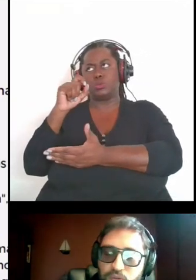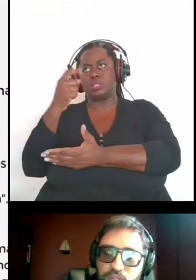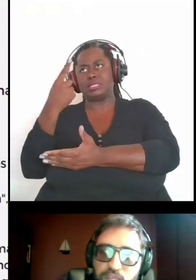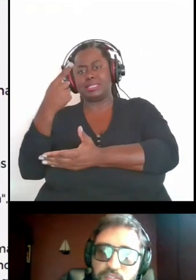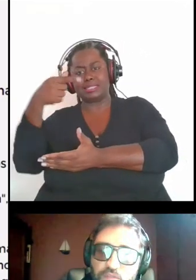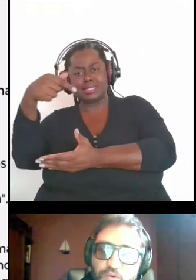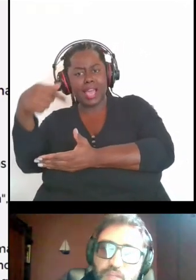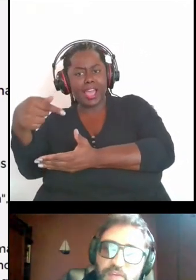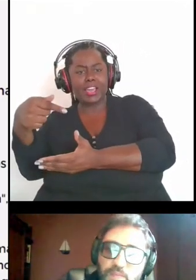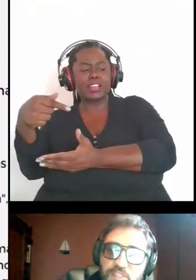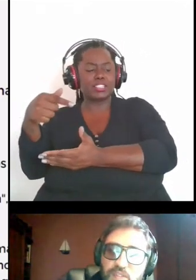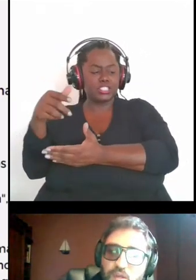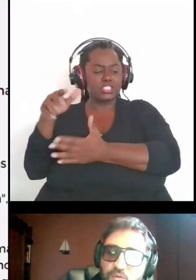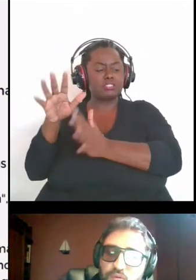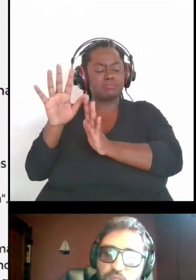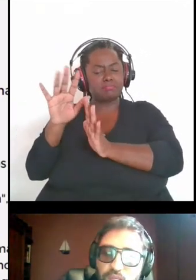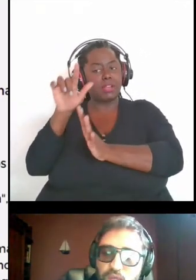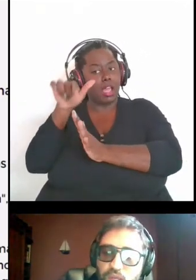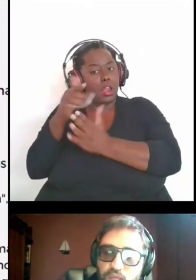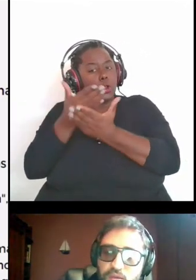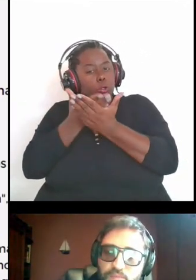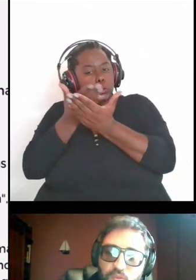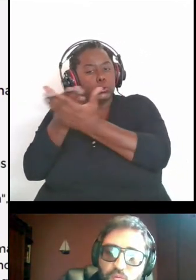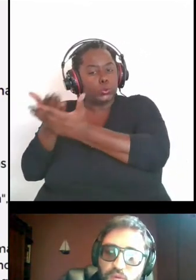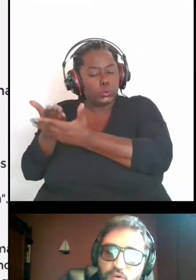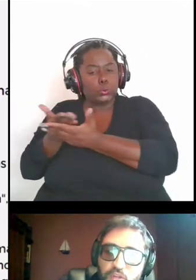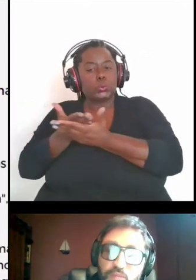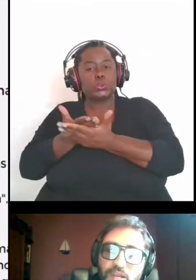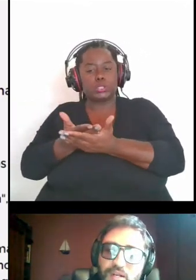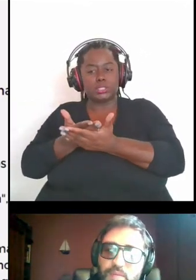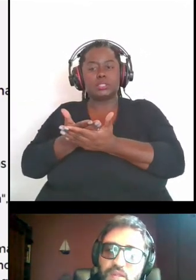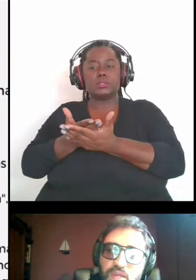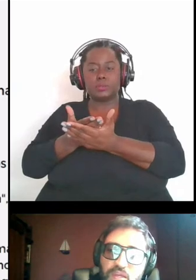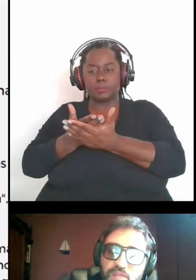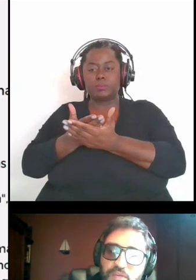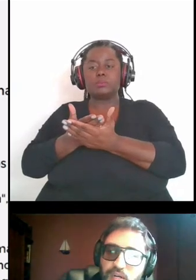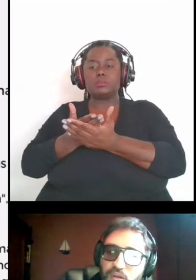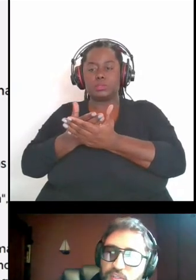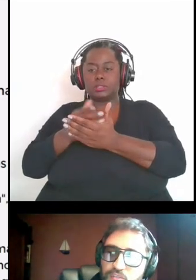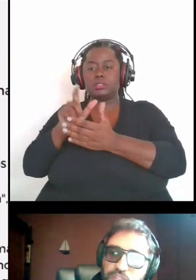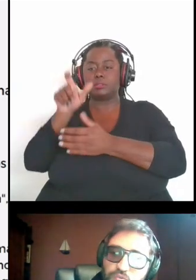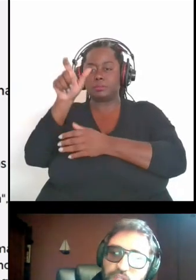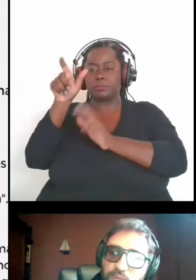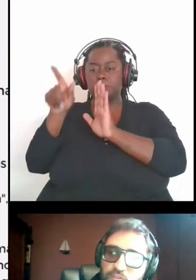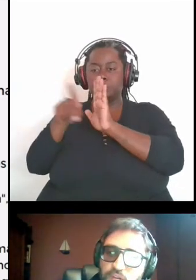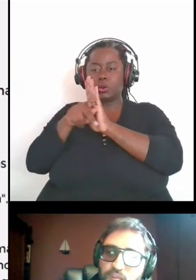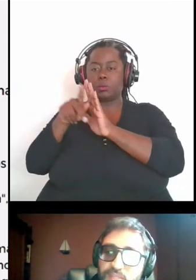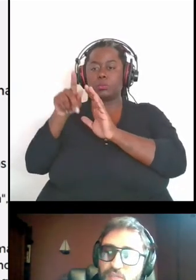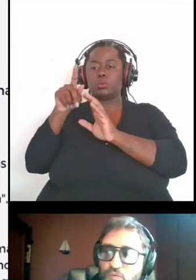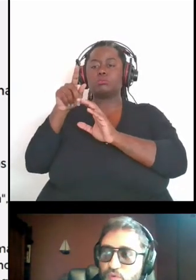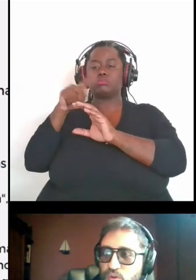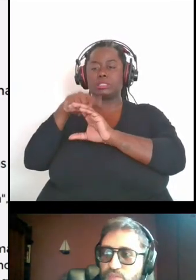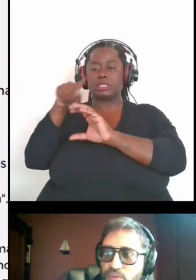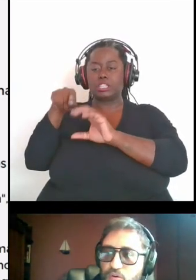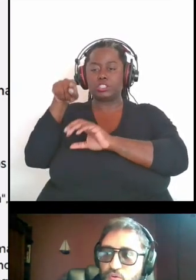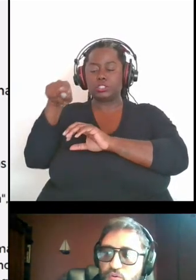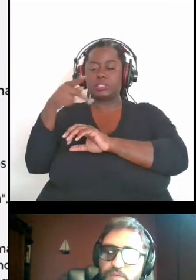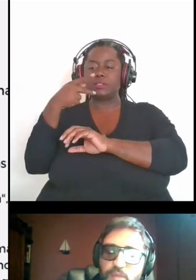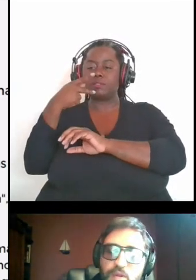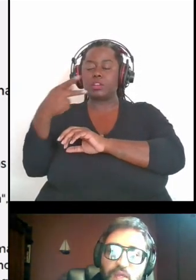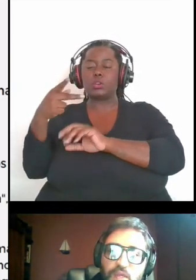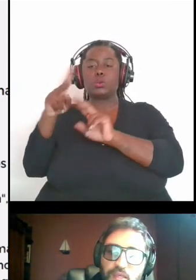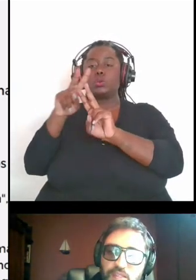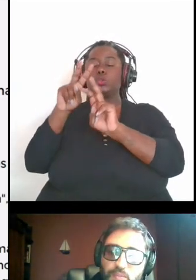dated conducted in 200 inside inventeen Stanford scientific studies were a